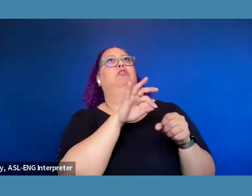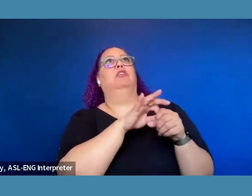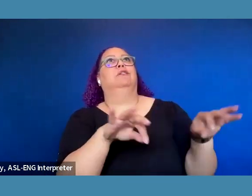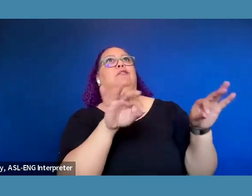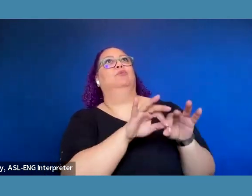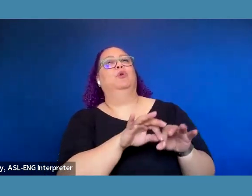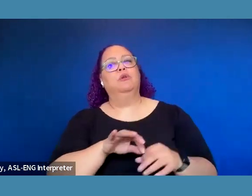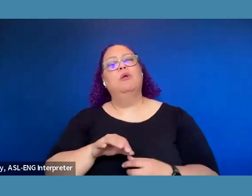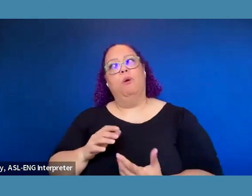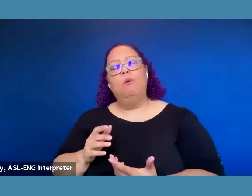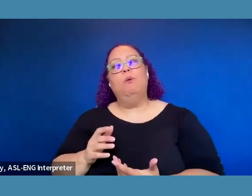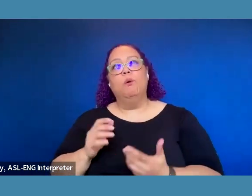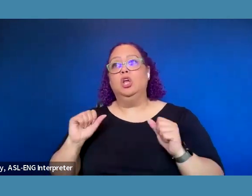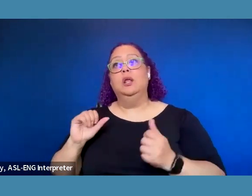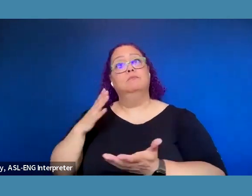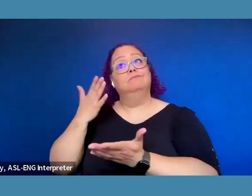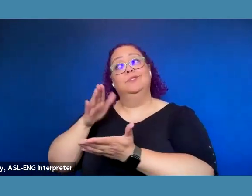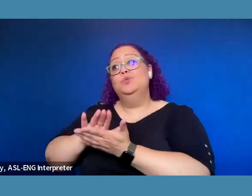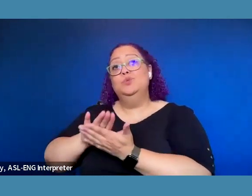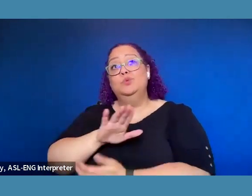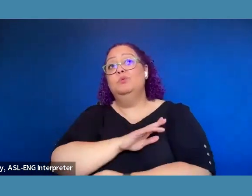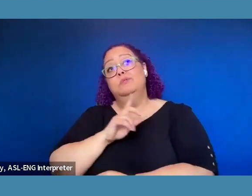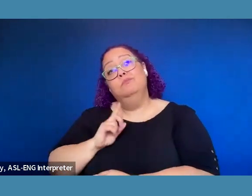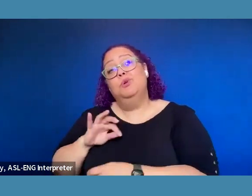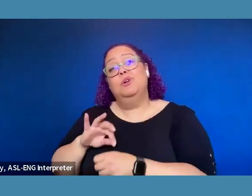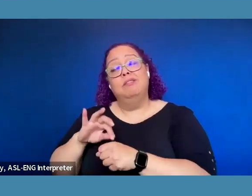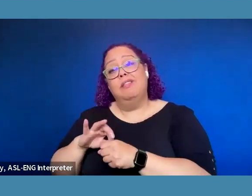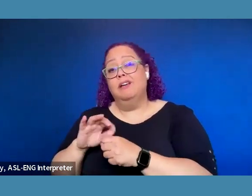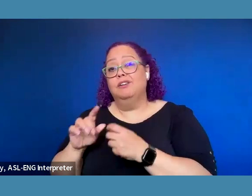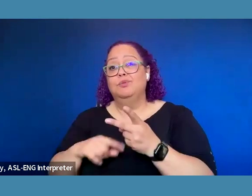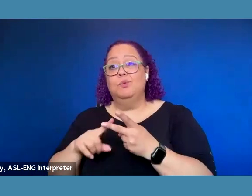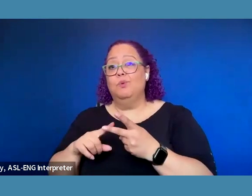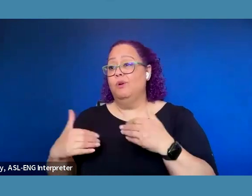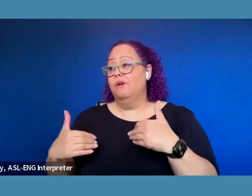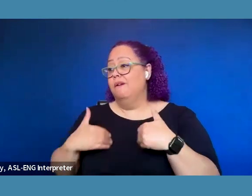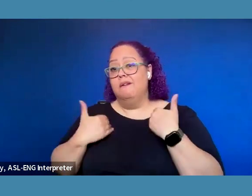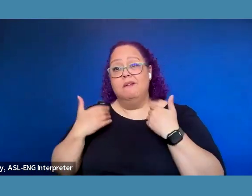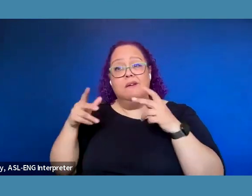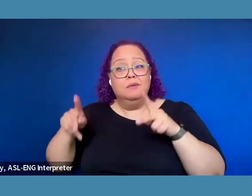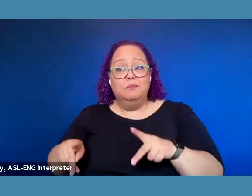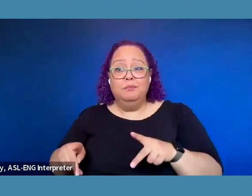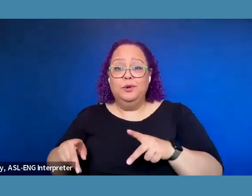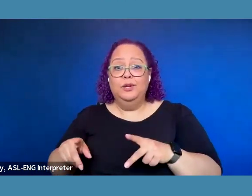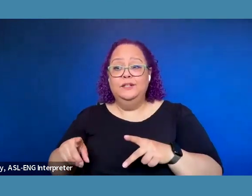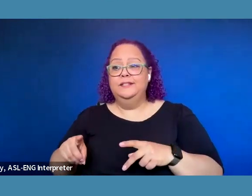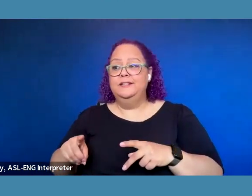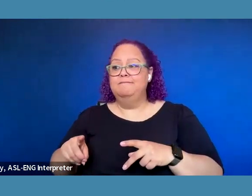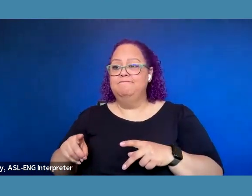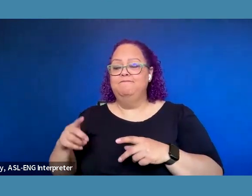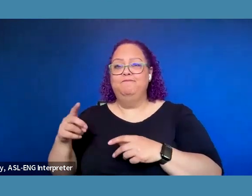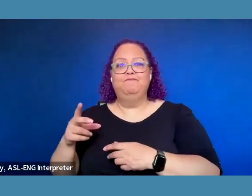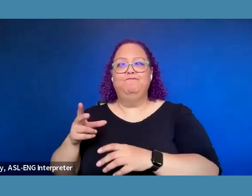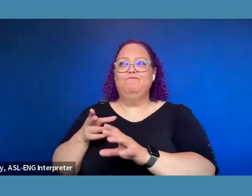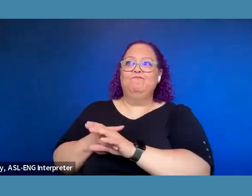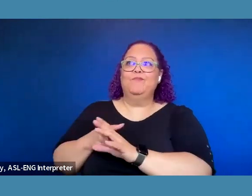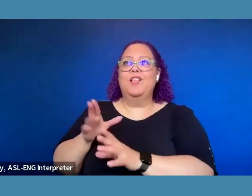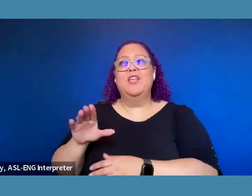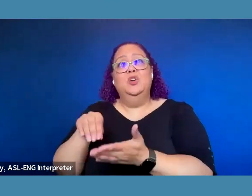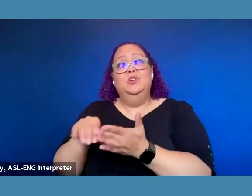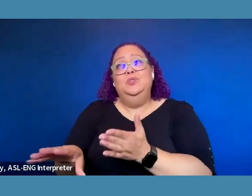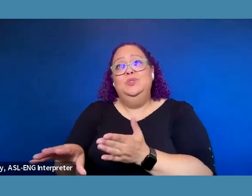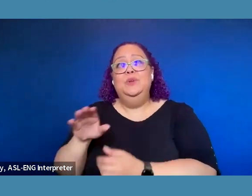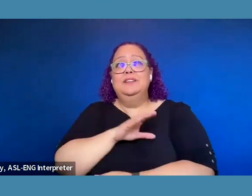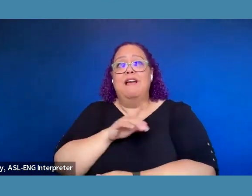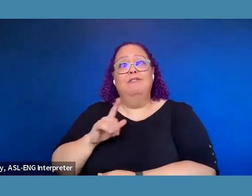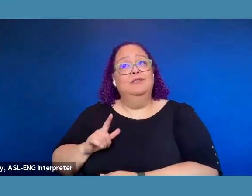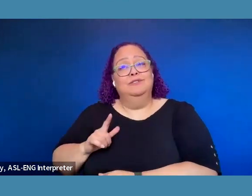a school board election, or a young person, joining their student council. Any